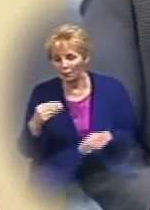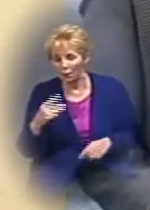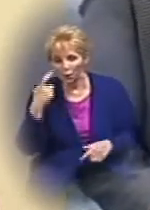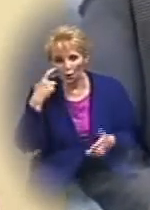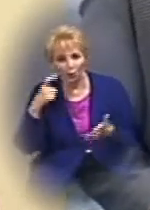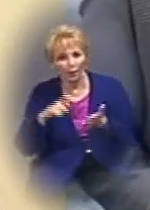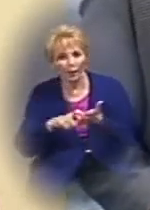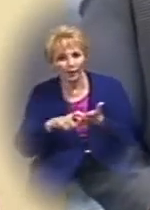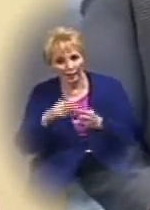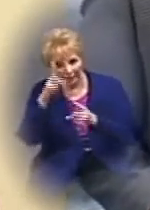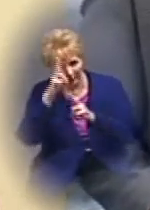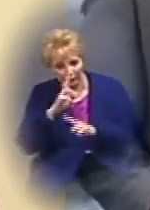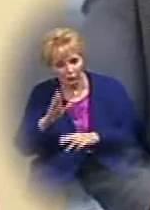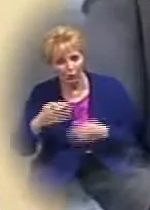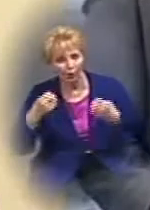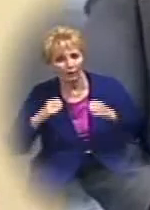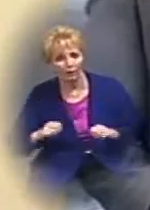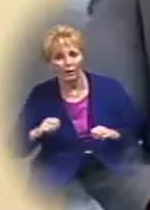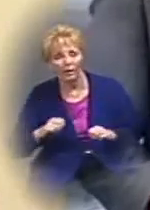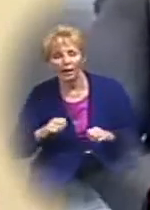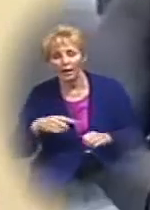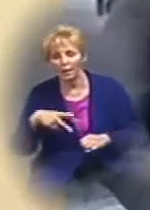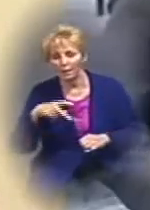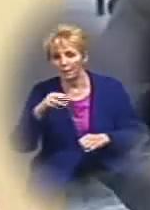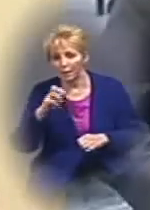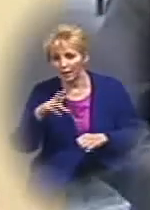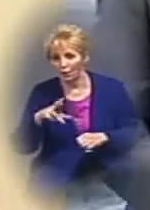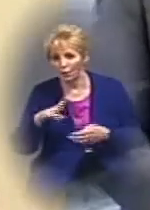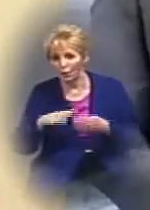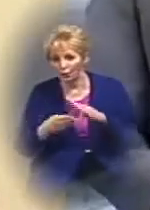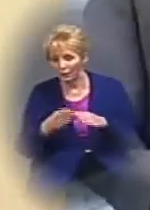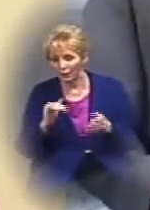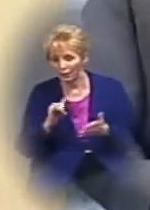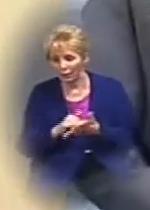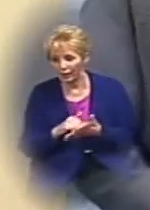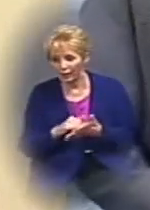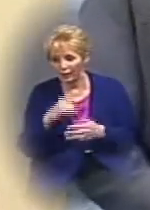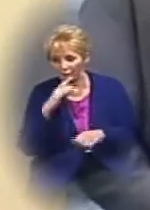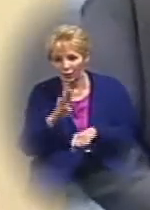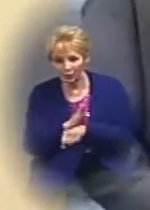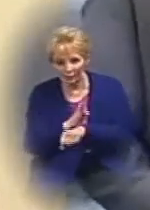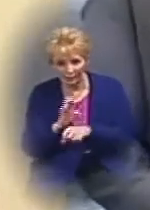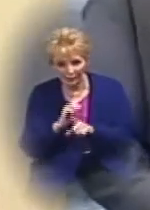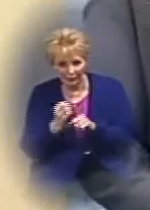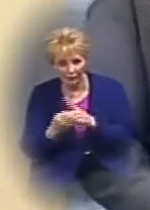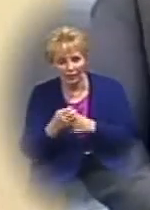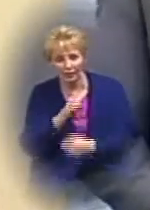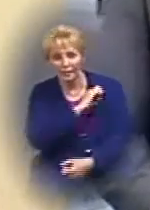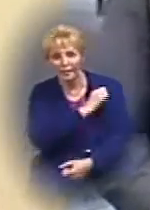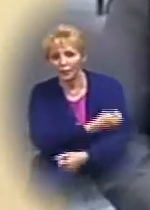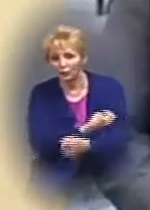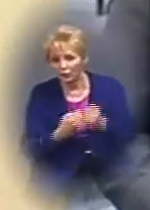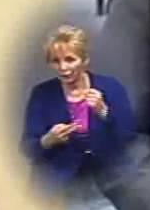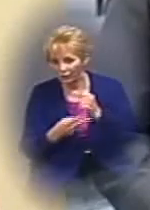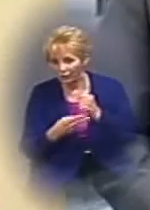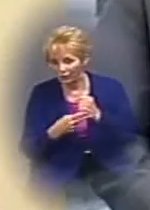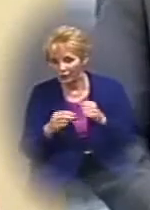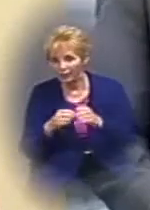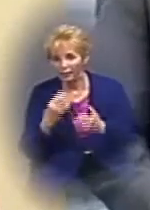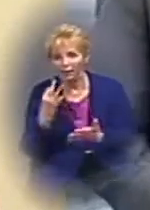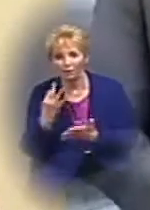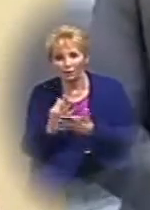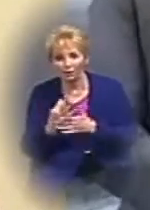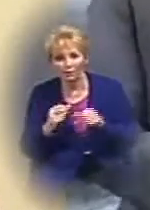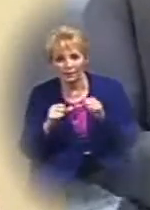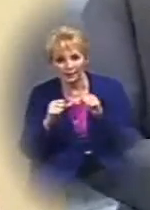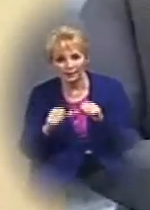your efforts as a public power community. And those are the competitive business environment, energy efficiency, financial stability,